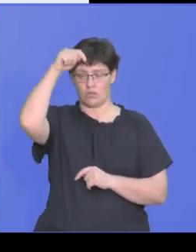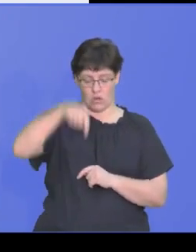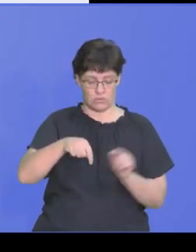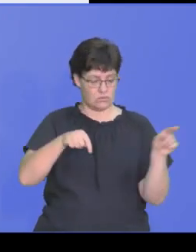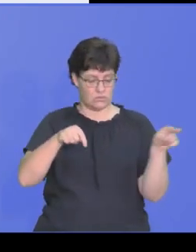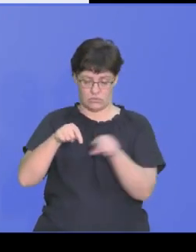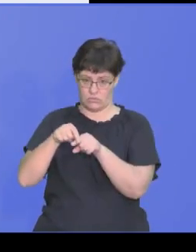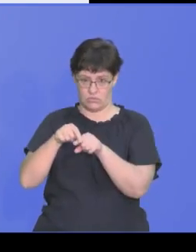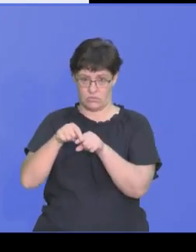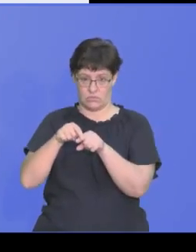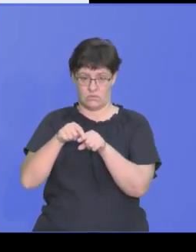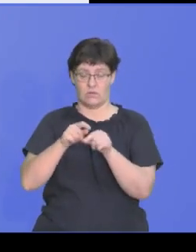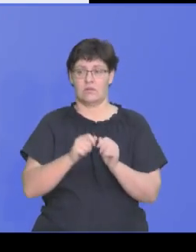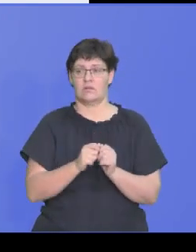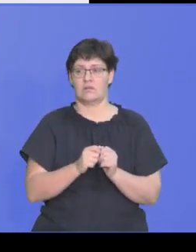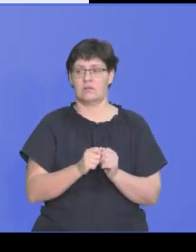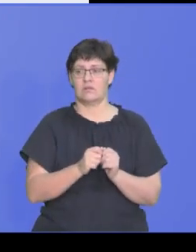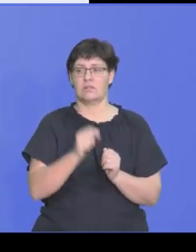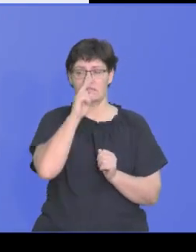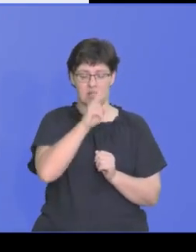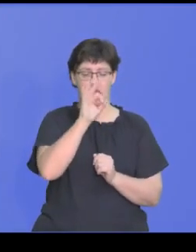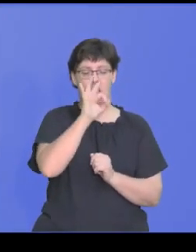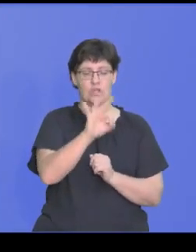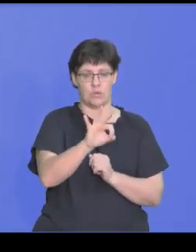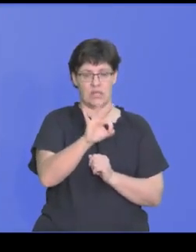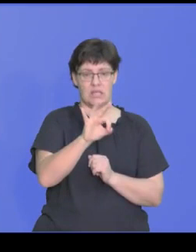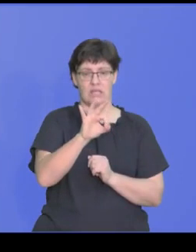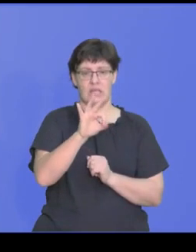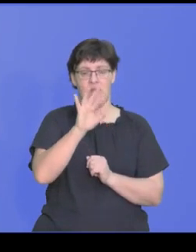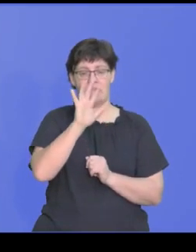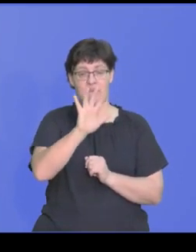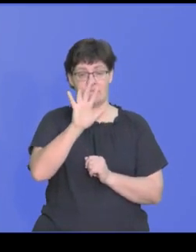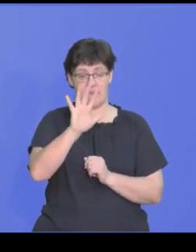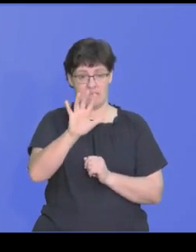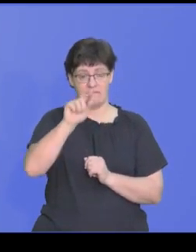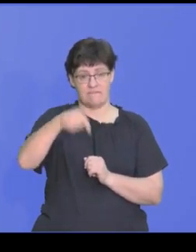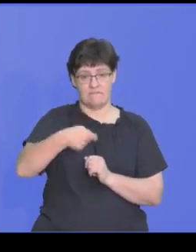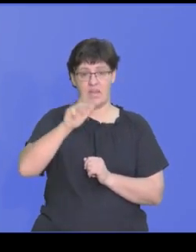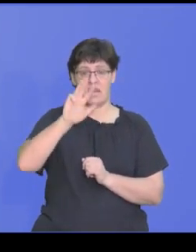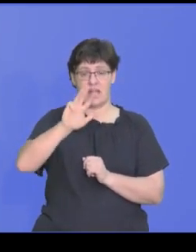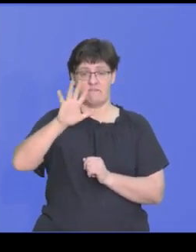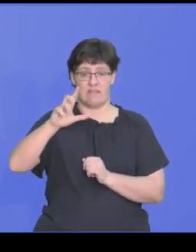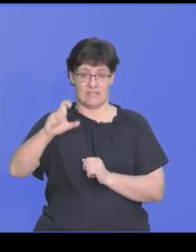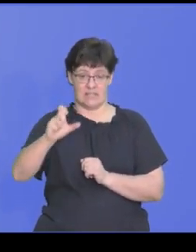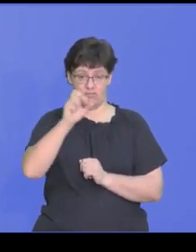355 Rand and 95 cents. So that's what I'm going to write in. So 355